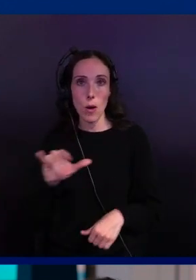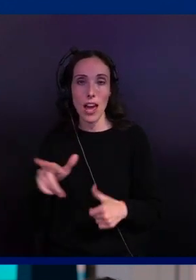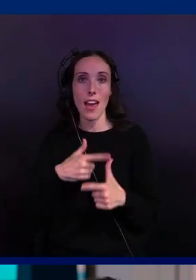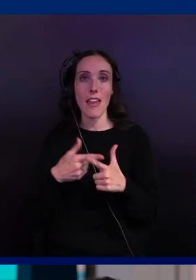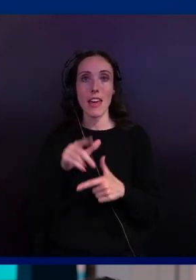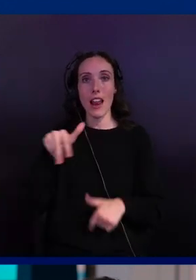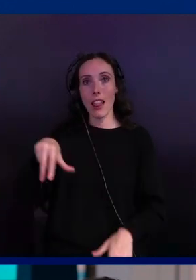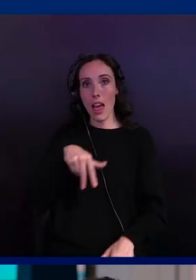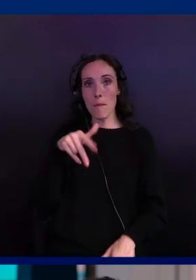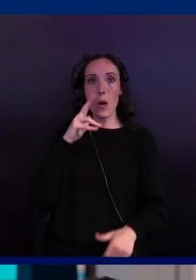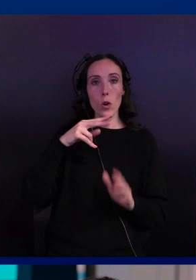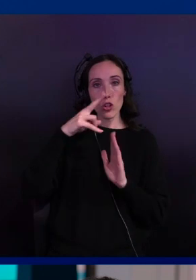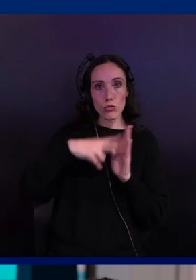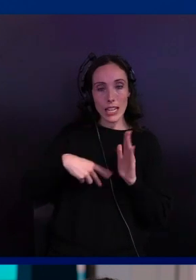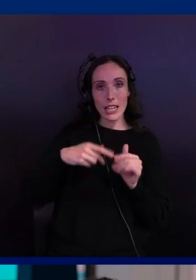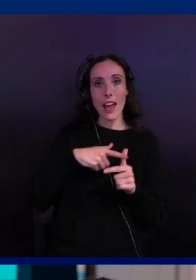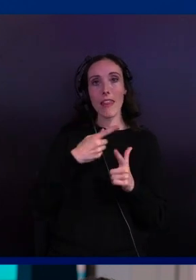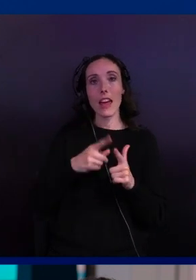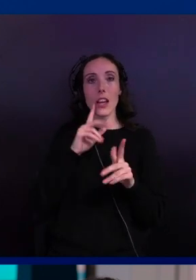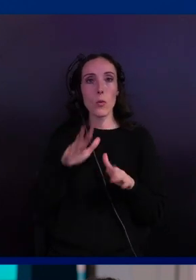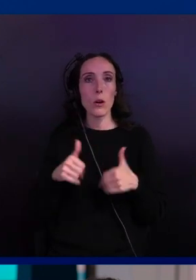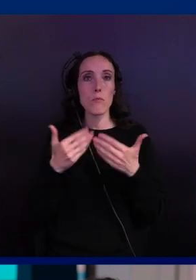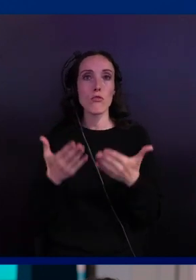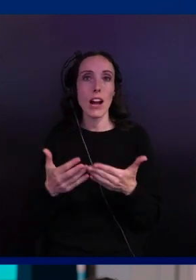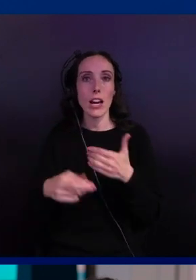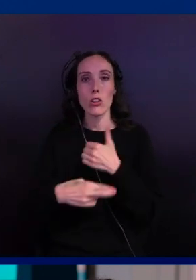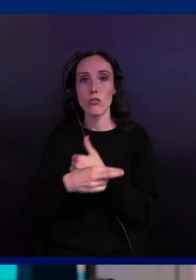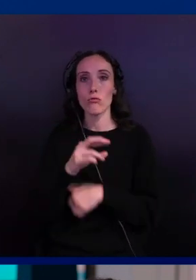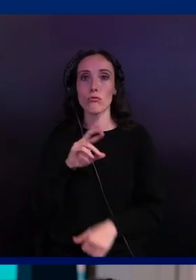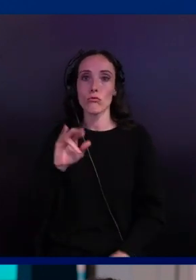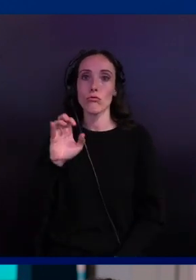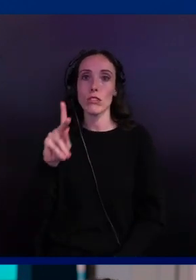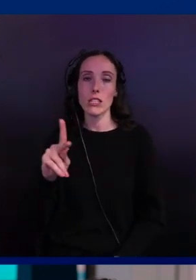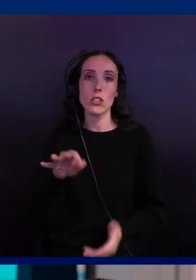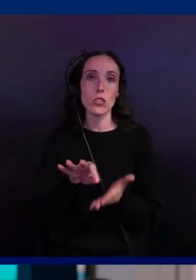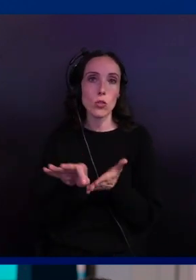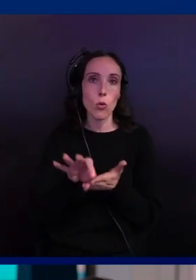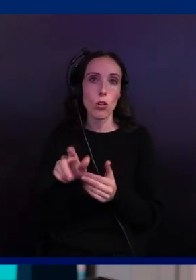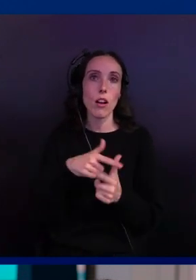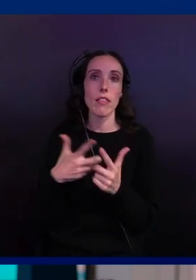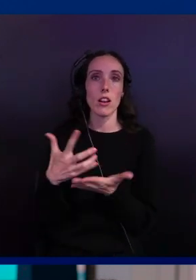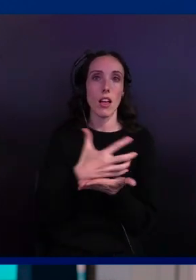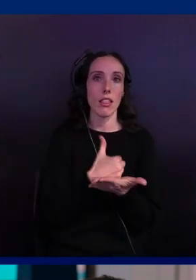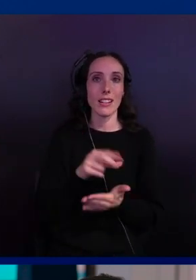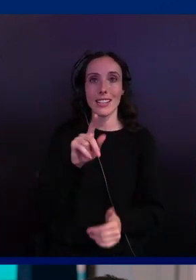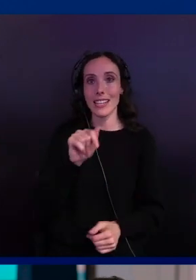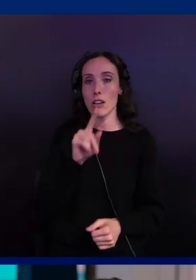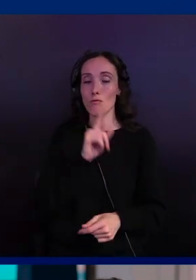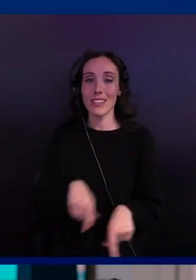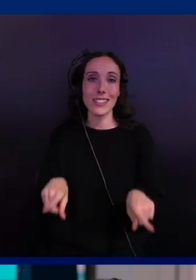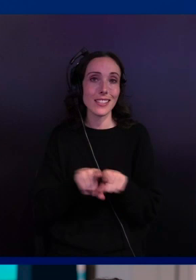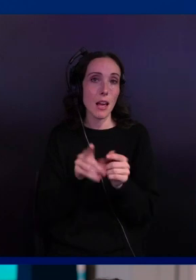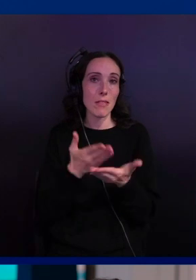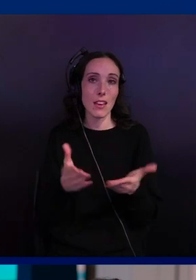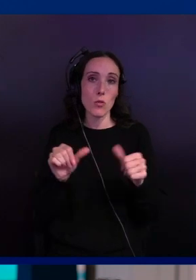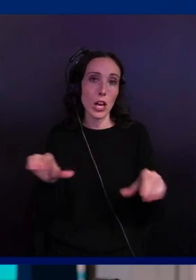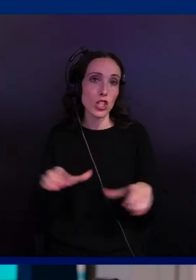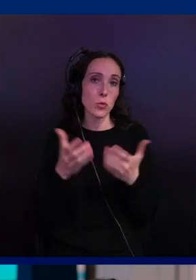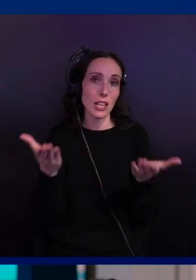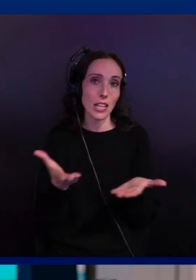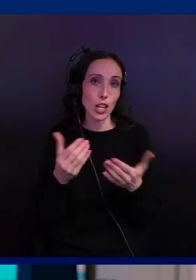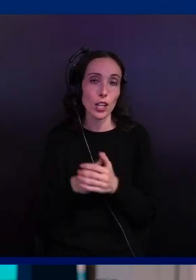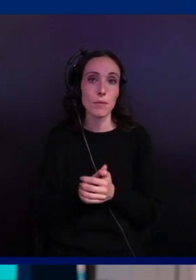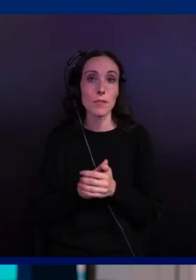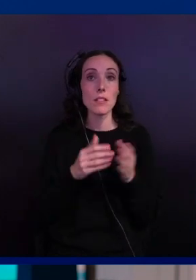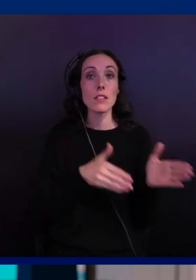read the model. And then it will give you the risk score. And then you can collect the data. And then, again, same thing, you can do it here. So to take